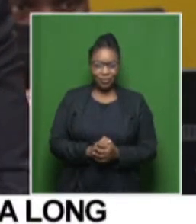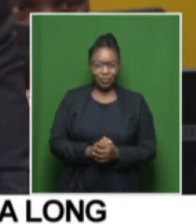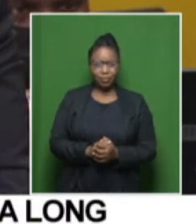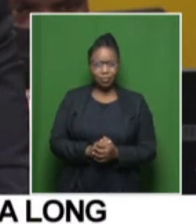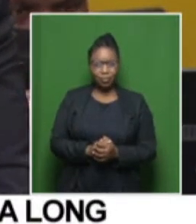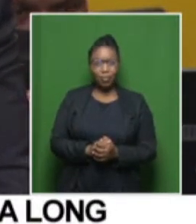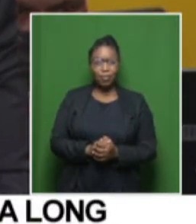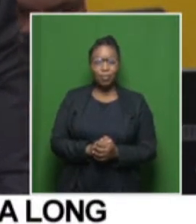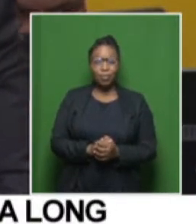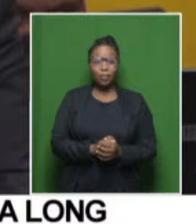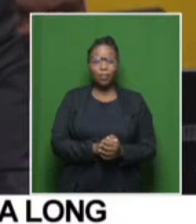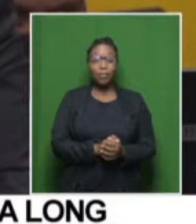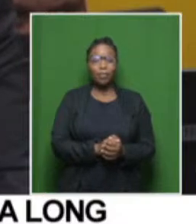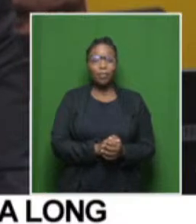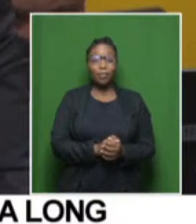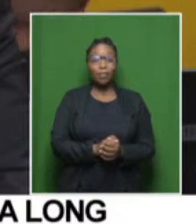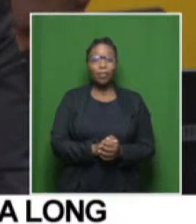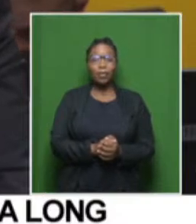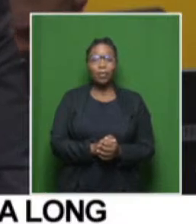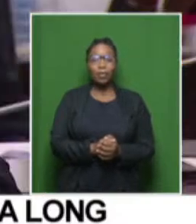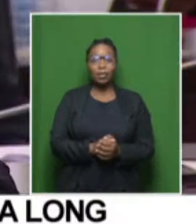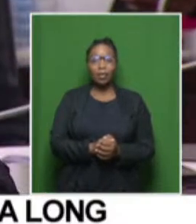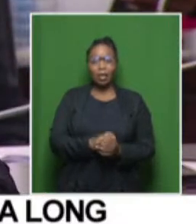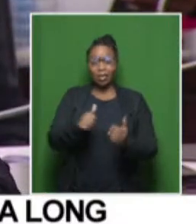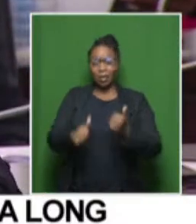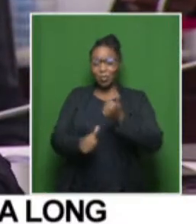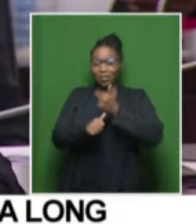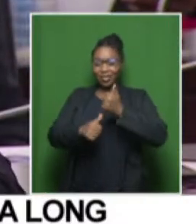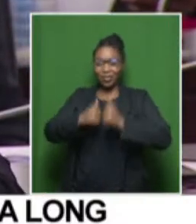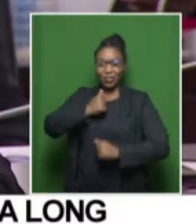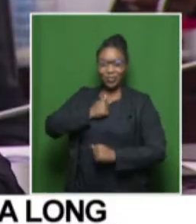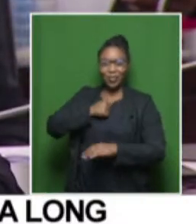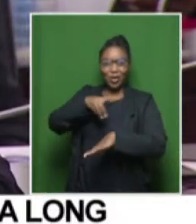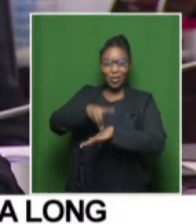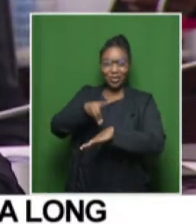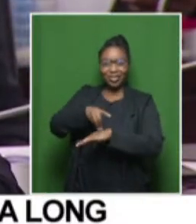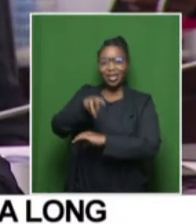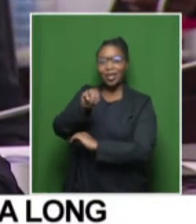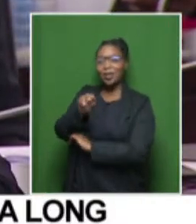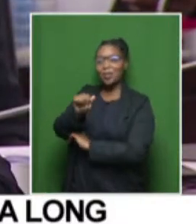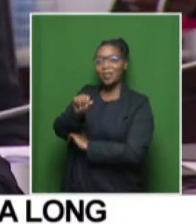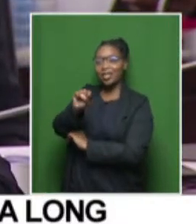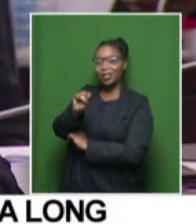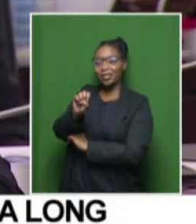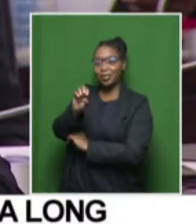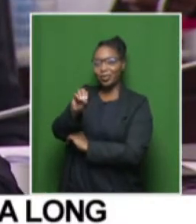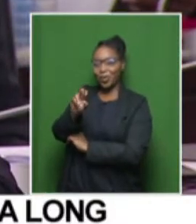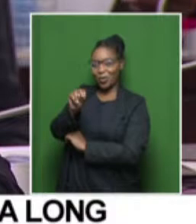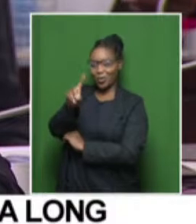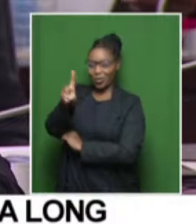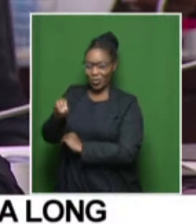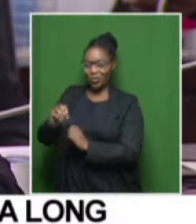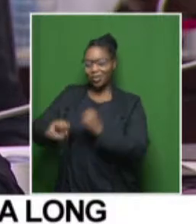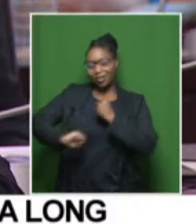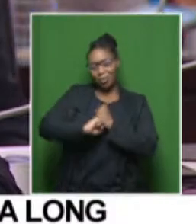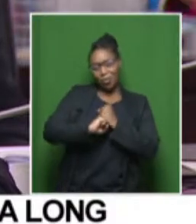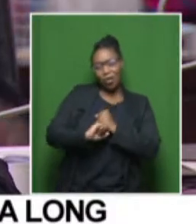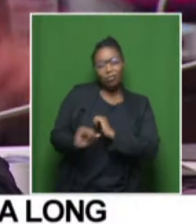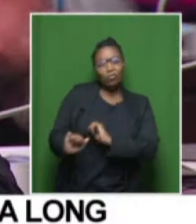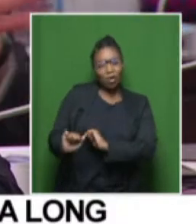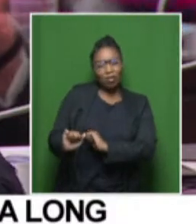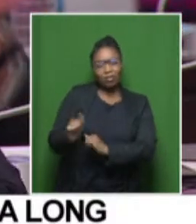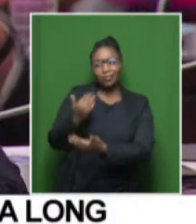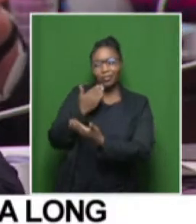Thank my Deputy, Dr. Masondo, for his support. The